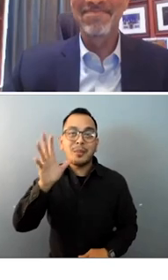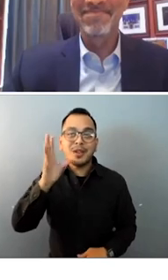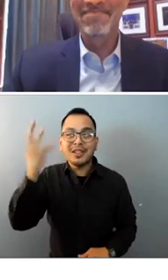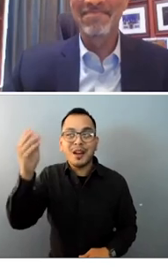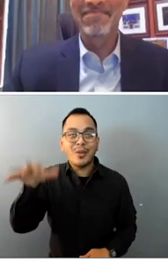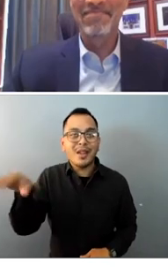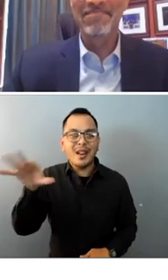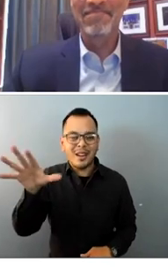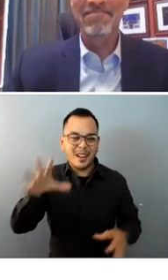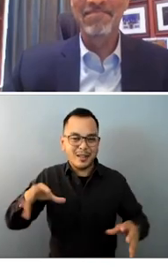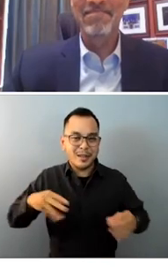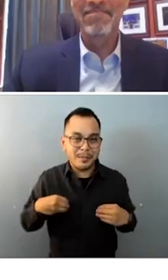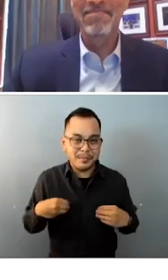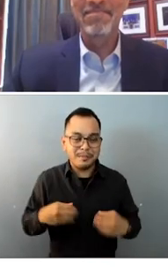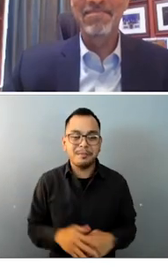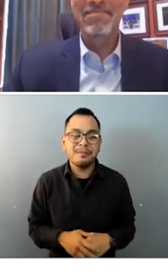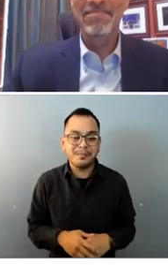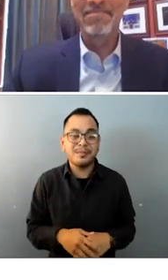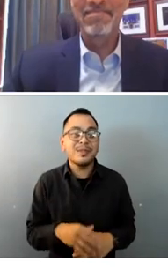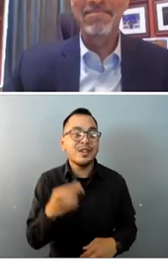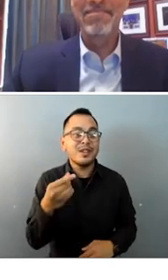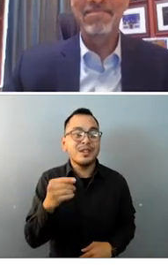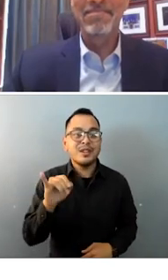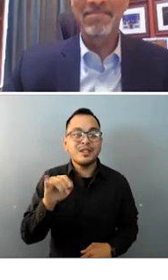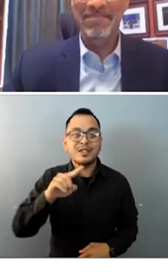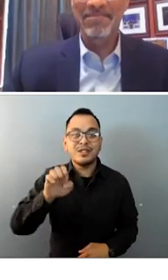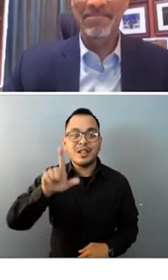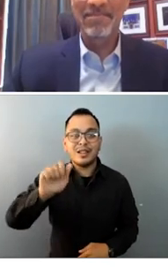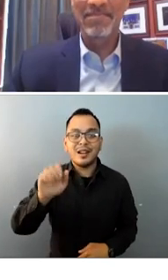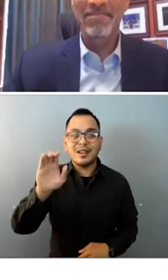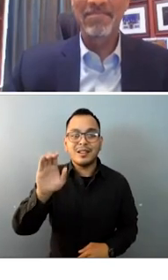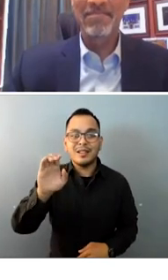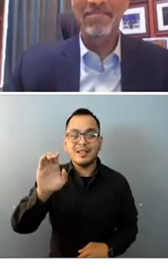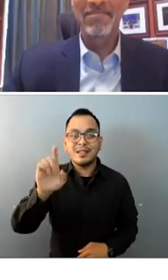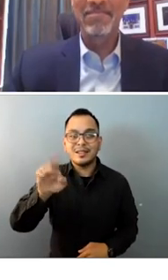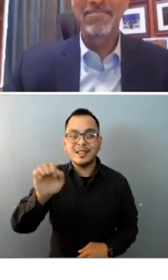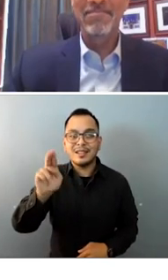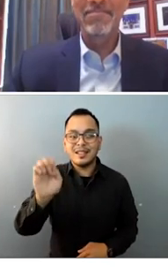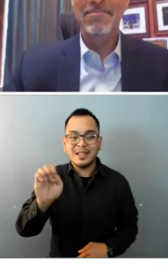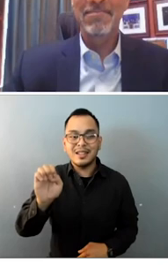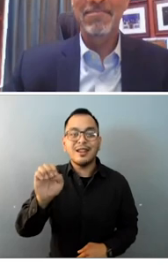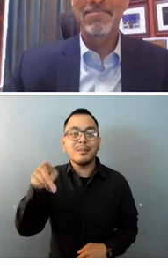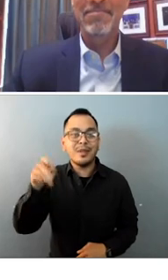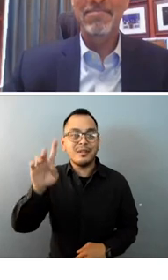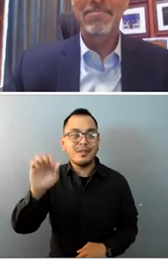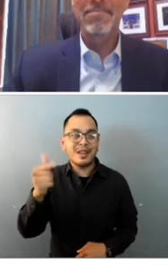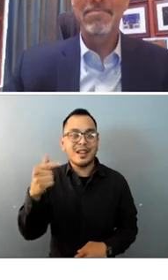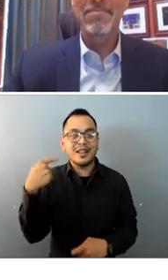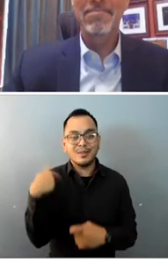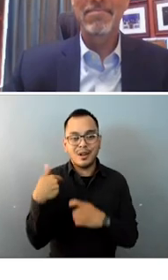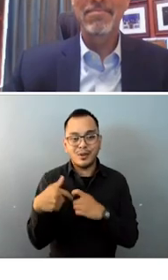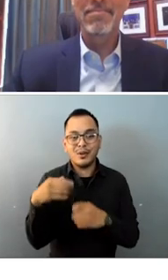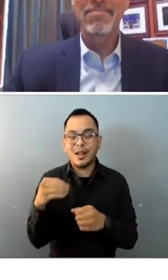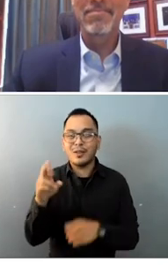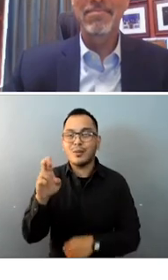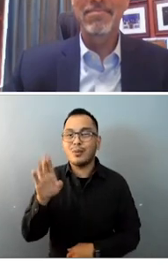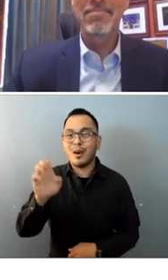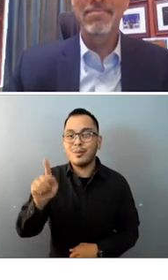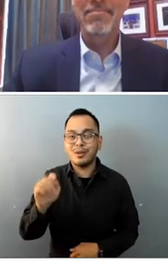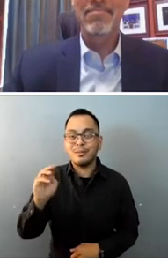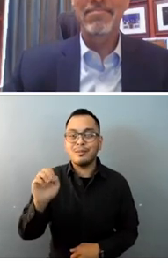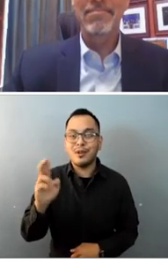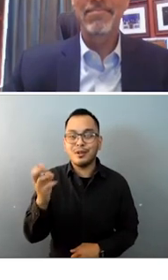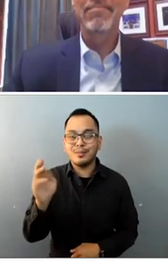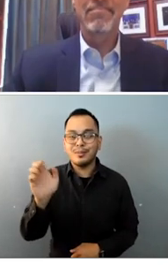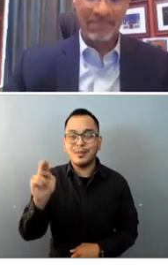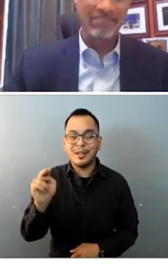I will take it. Gisella Cesny of PFLAG in Espanol and Robert Marchman of PFLAG National. Thank you